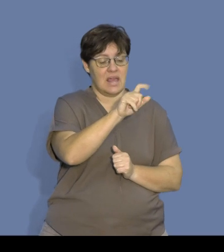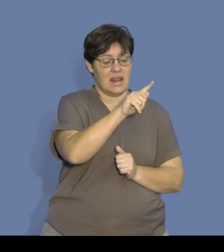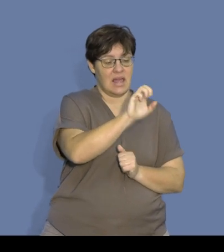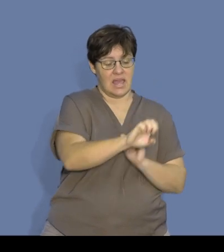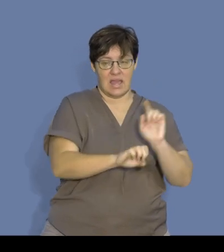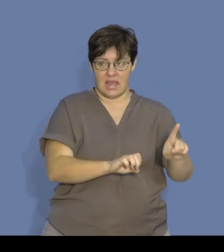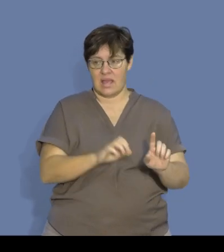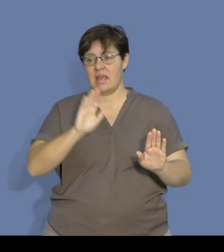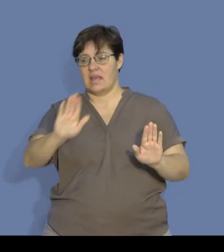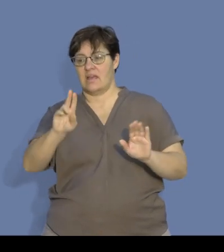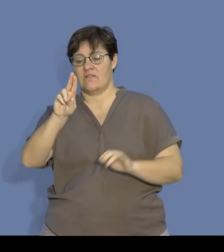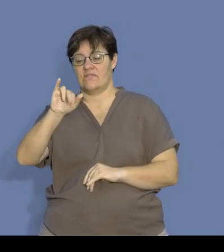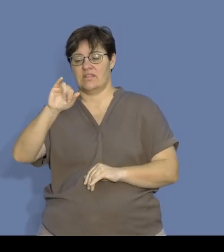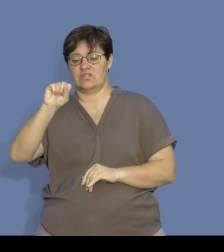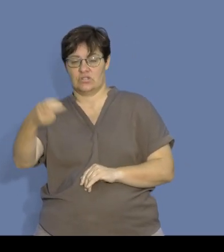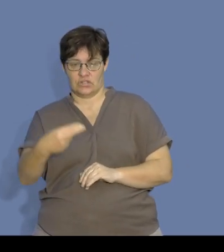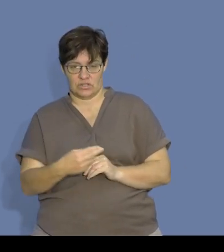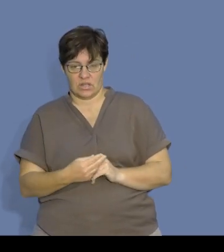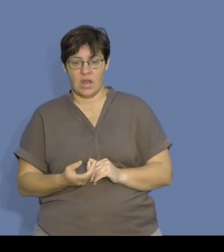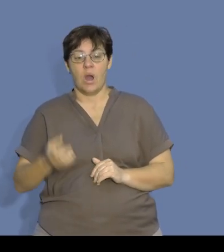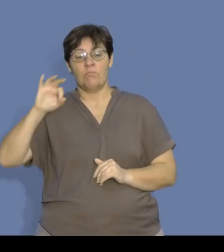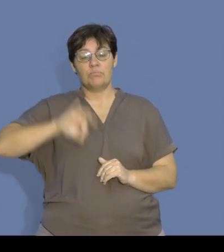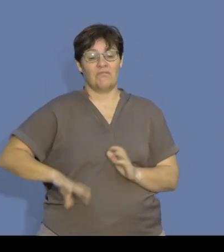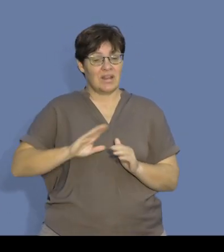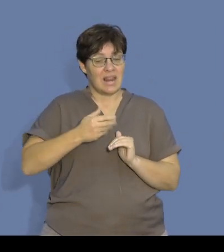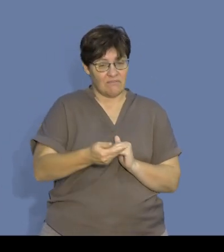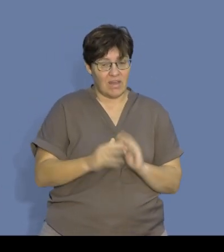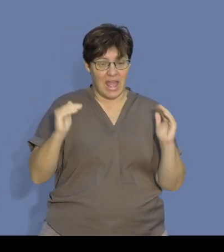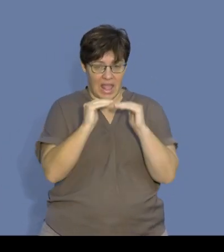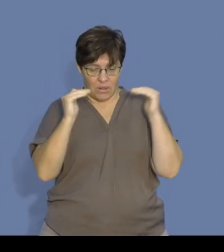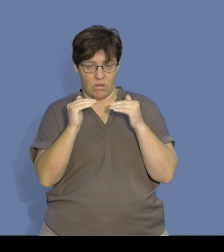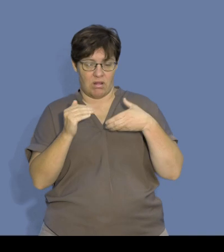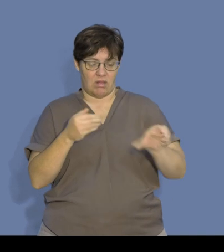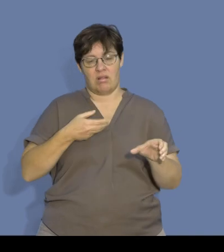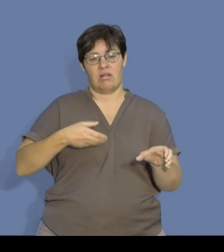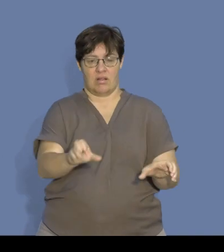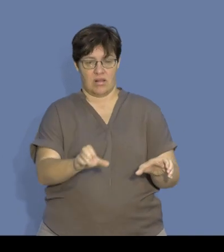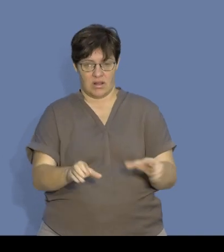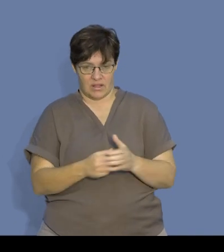and Vish. All remaining profits are to be shared equally